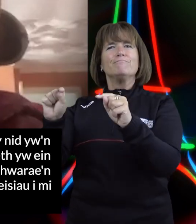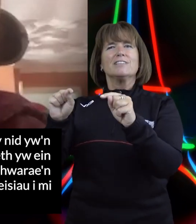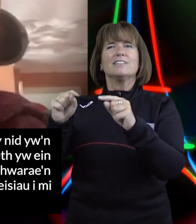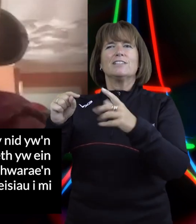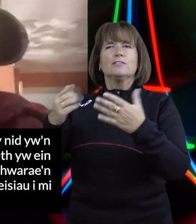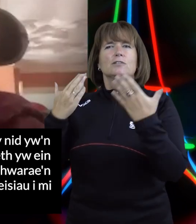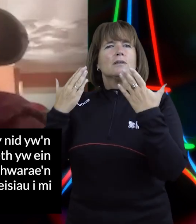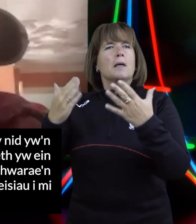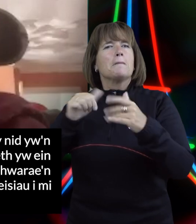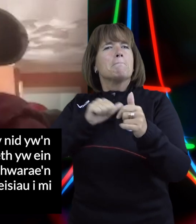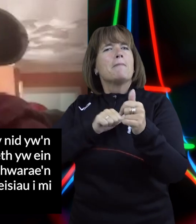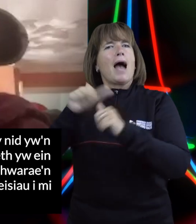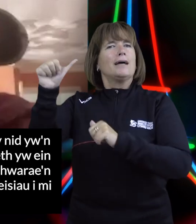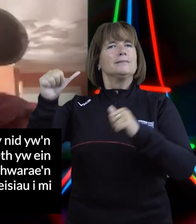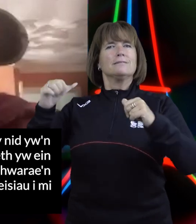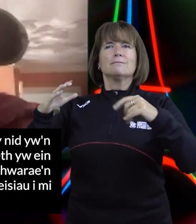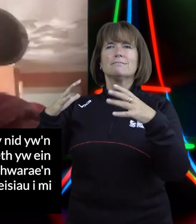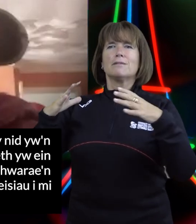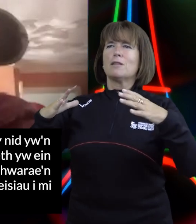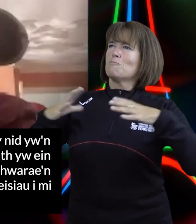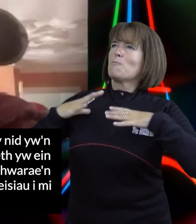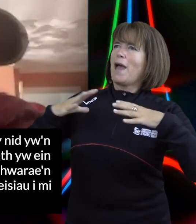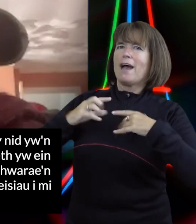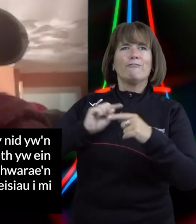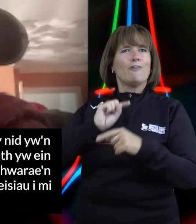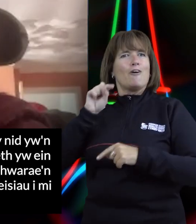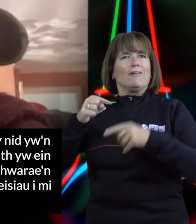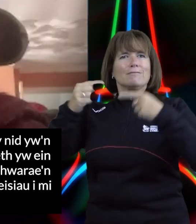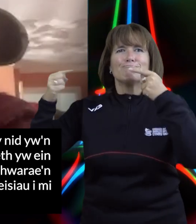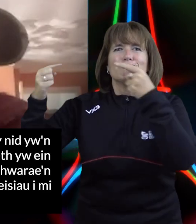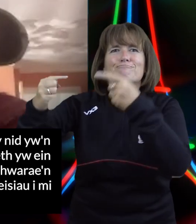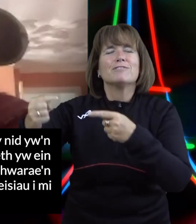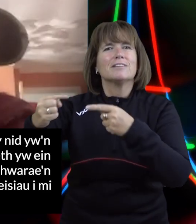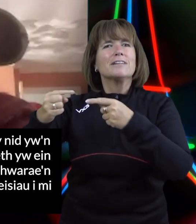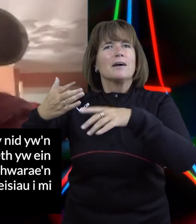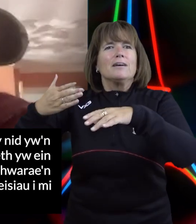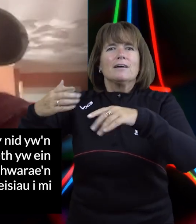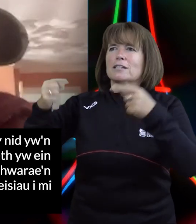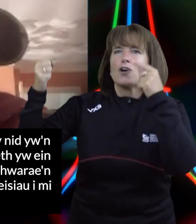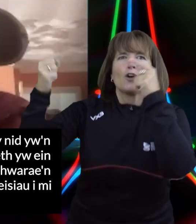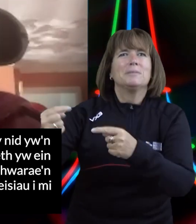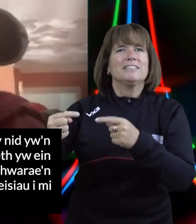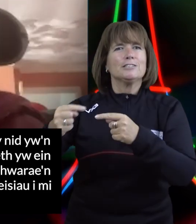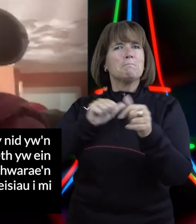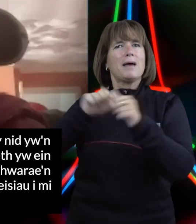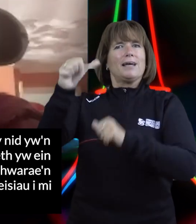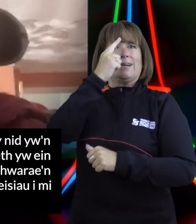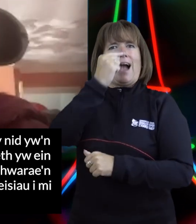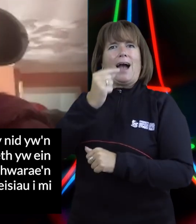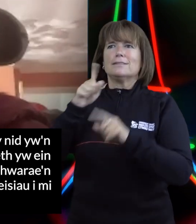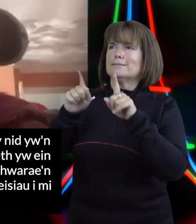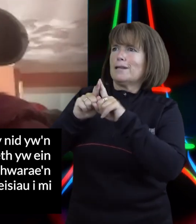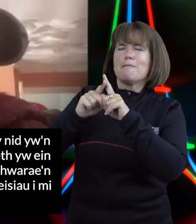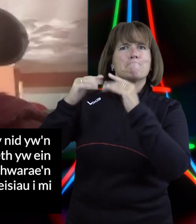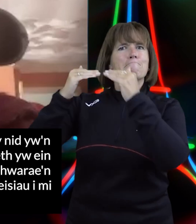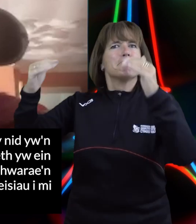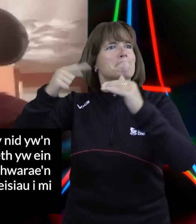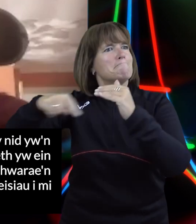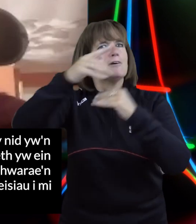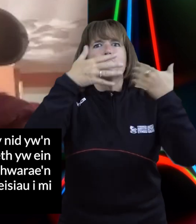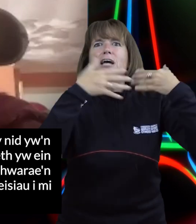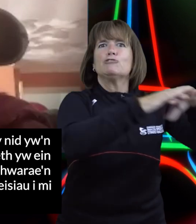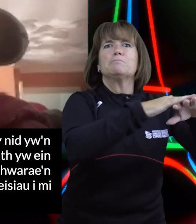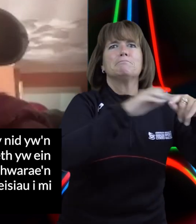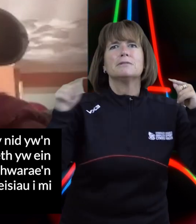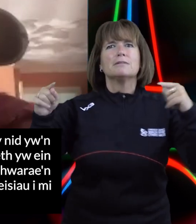purpose, their sole sort of thing is getting us as best prepared possible to perform as well as we can. And all I'm interested